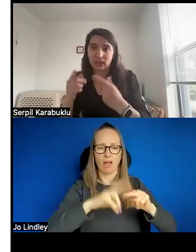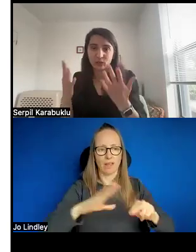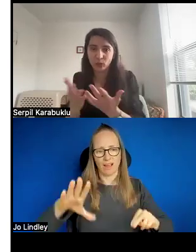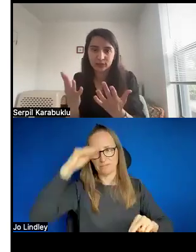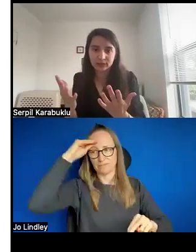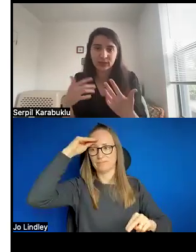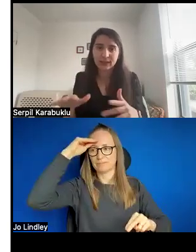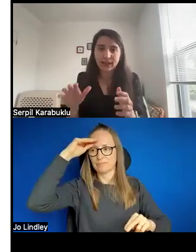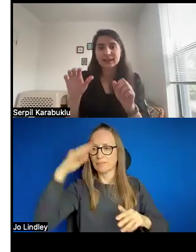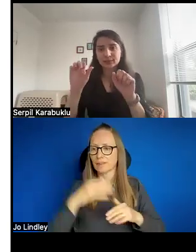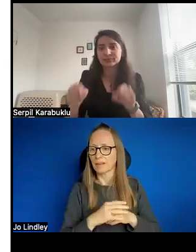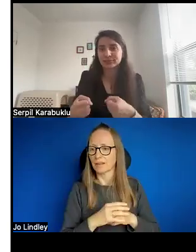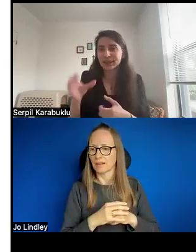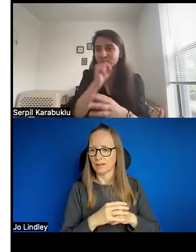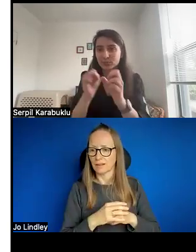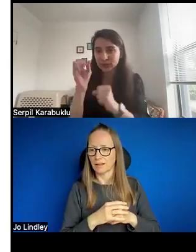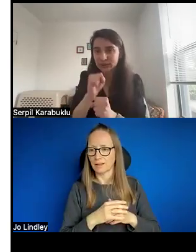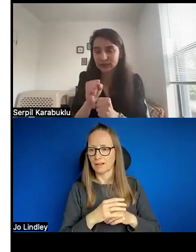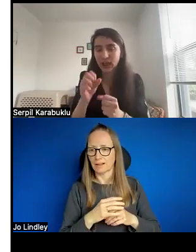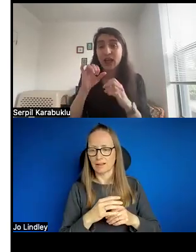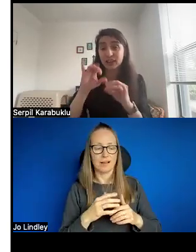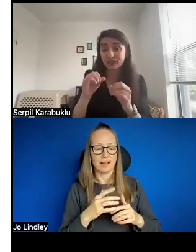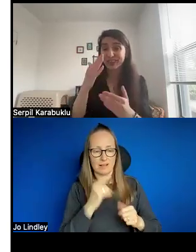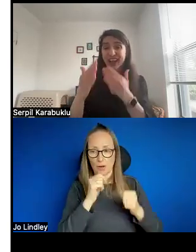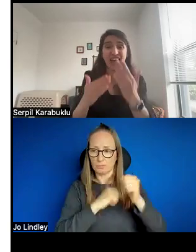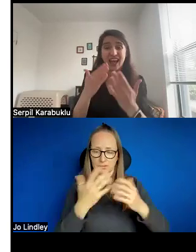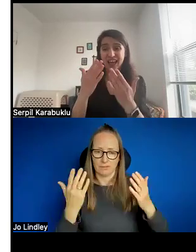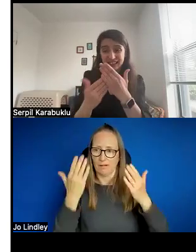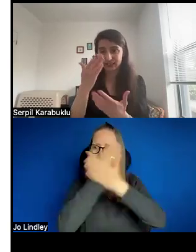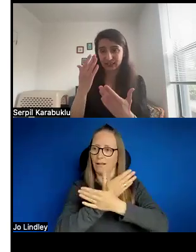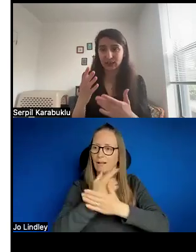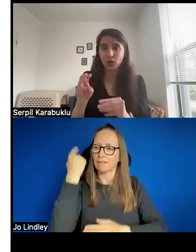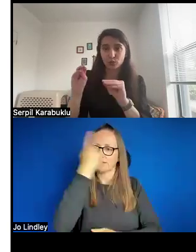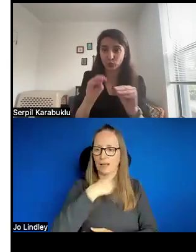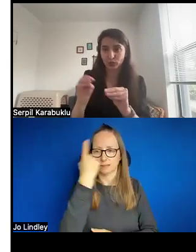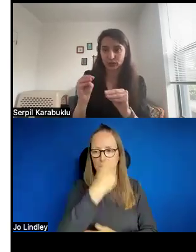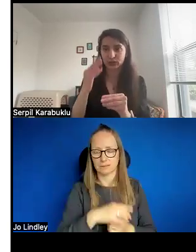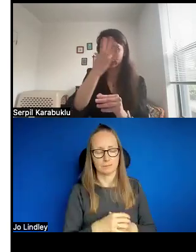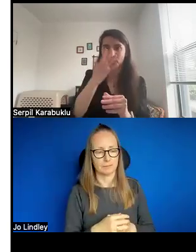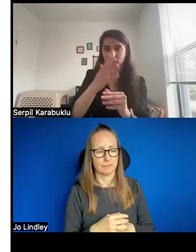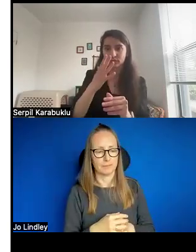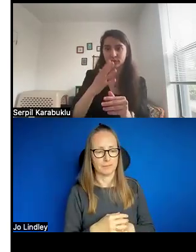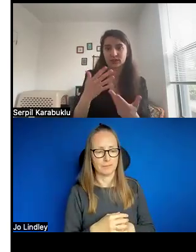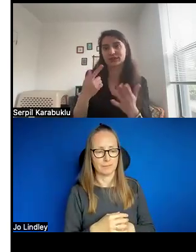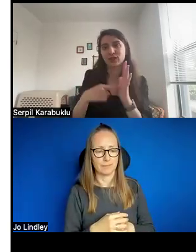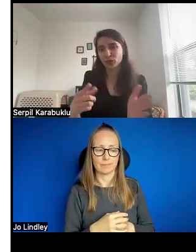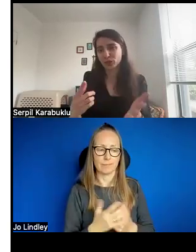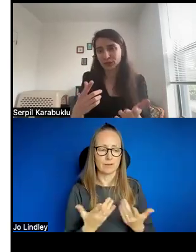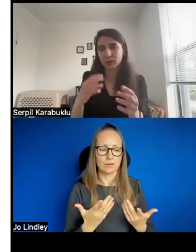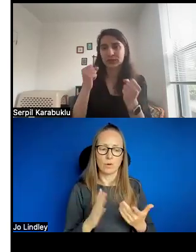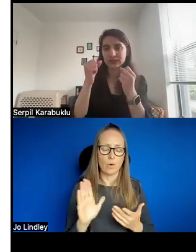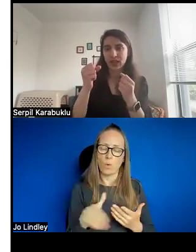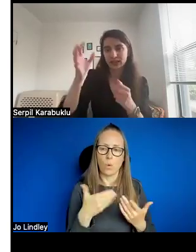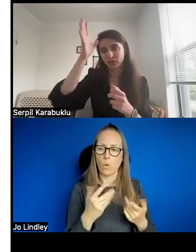in ASL, and this will occlude the vision. And not all the